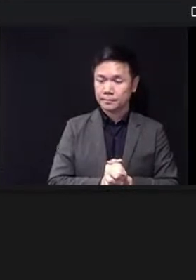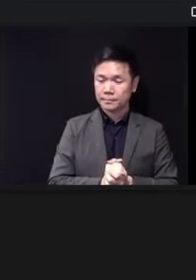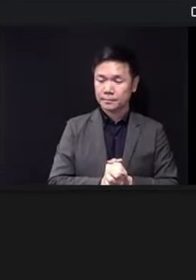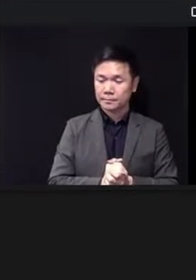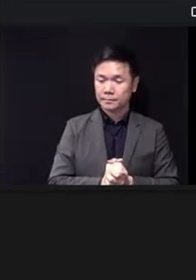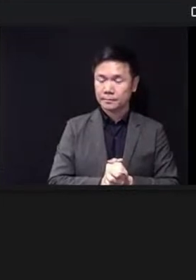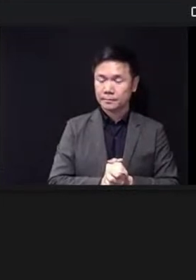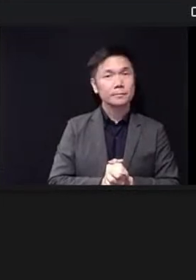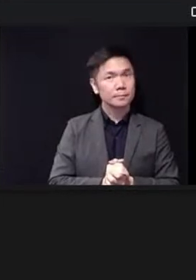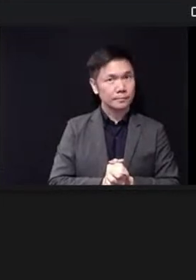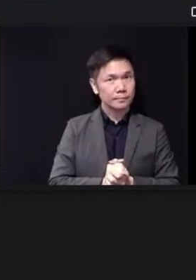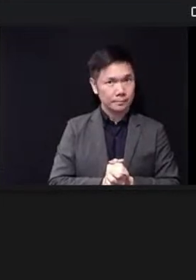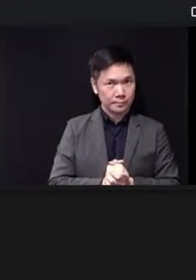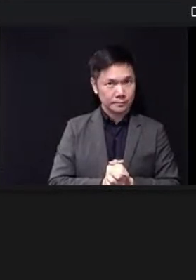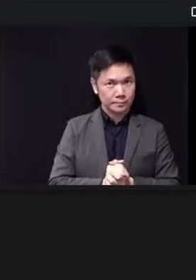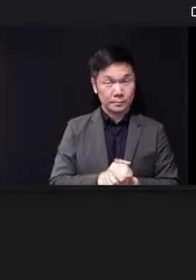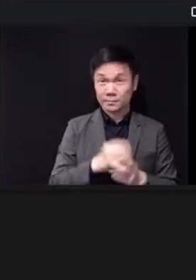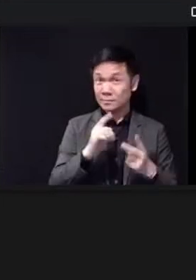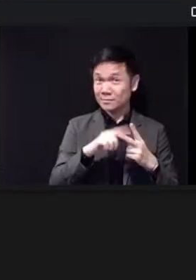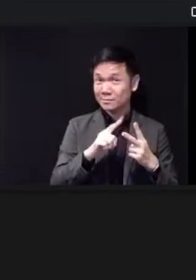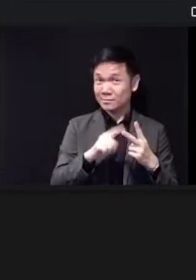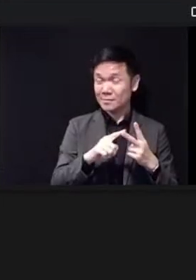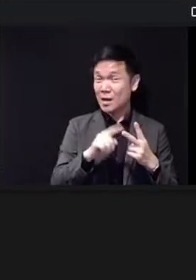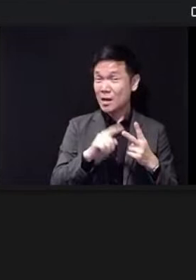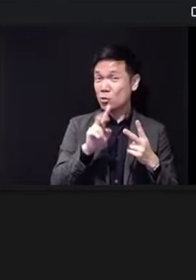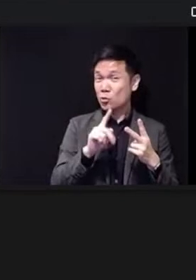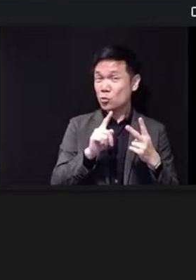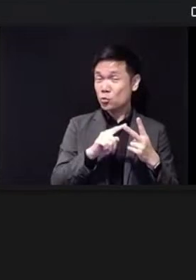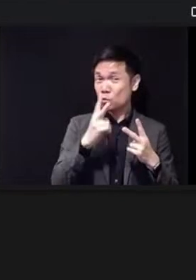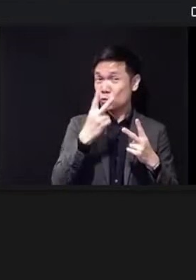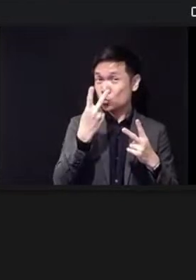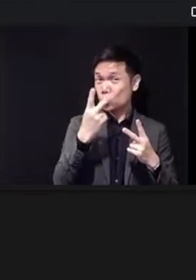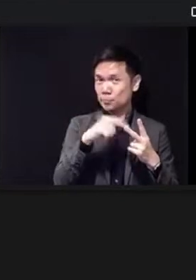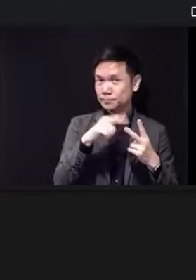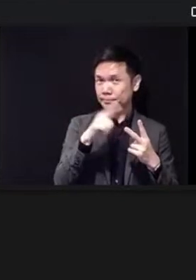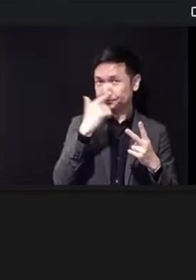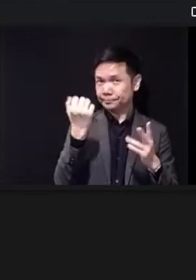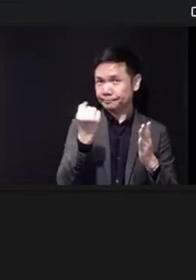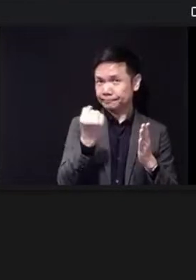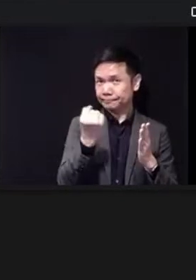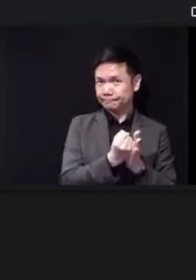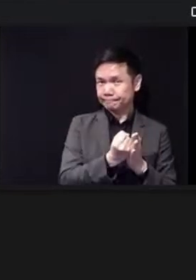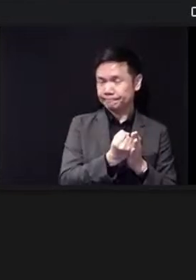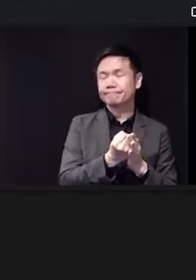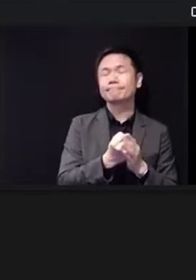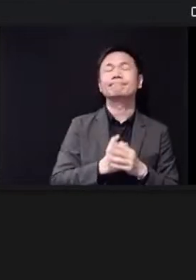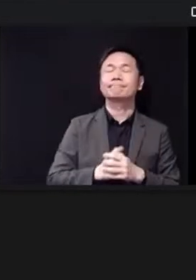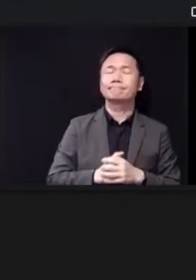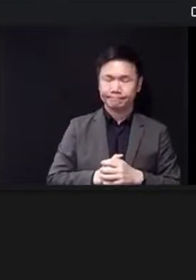note that the recommendation 2 is adopted.